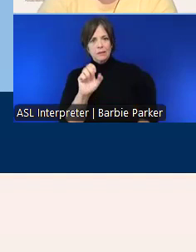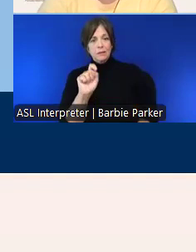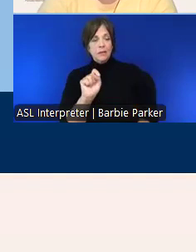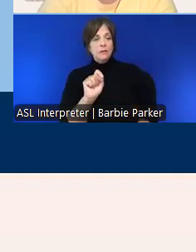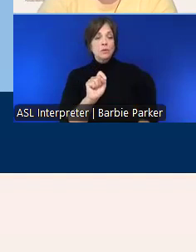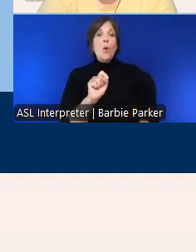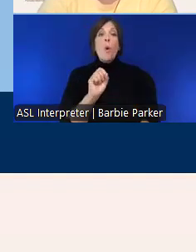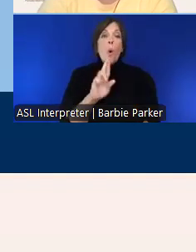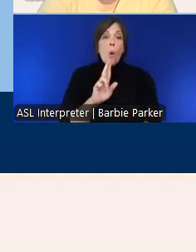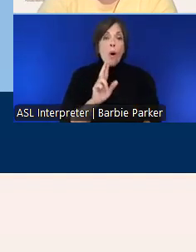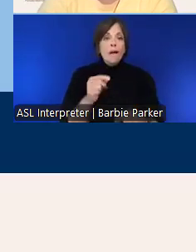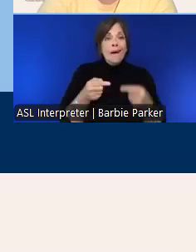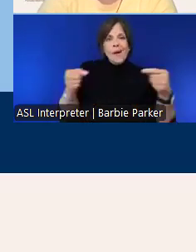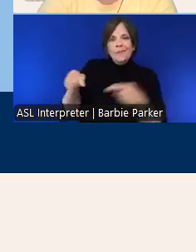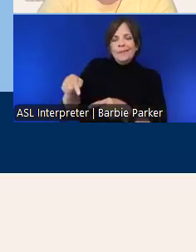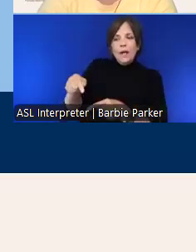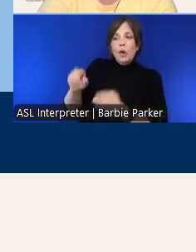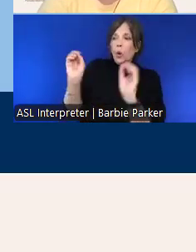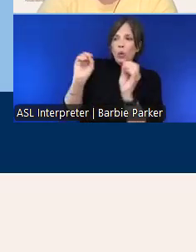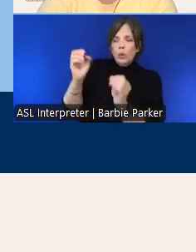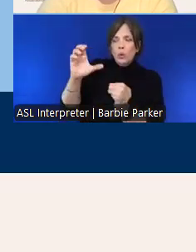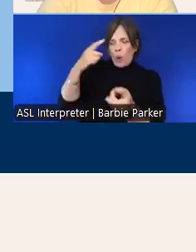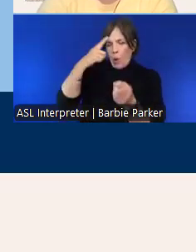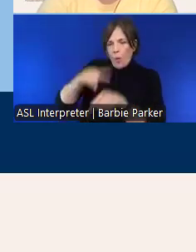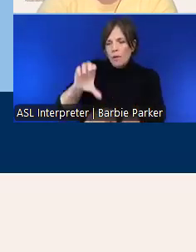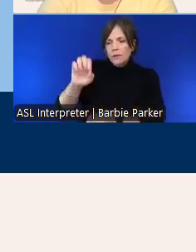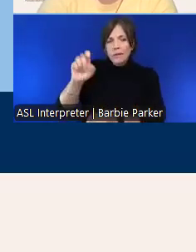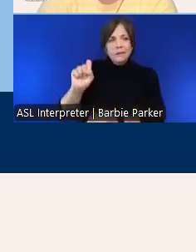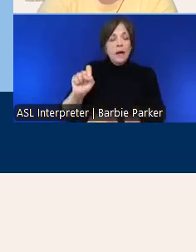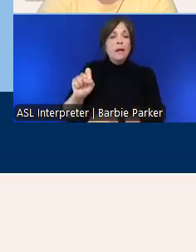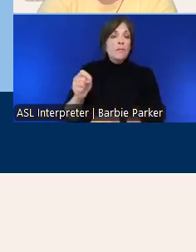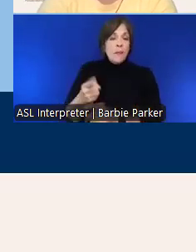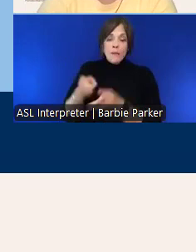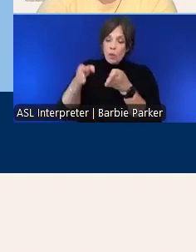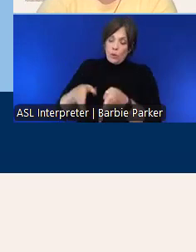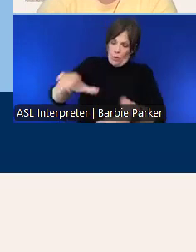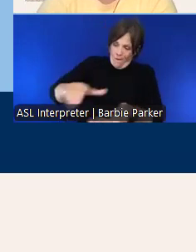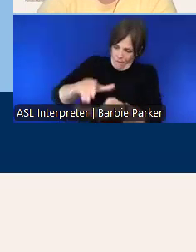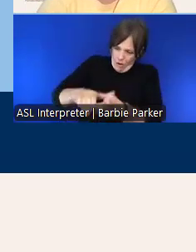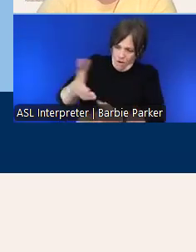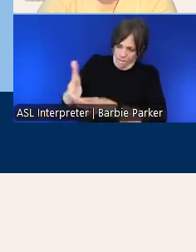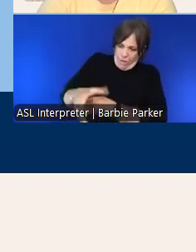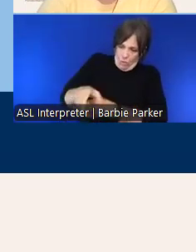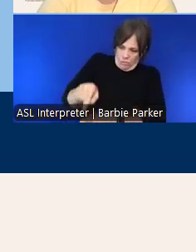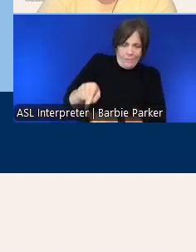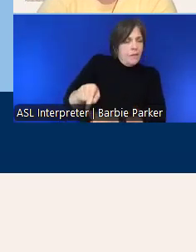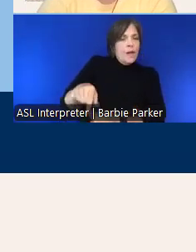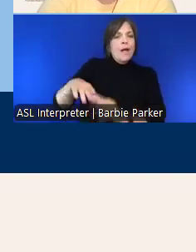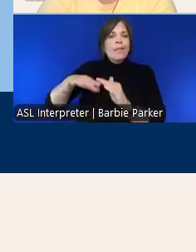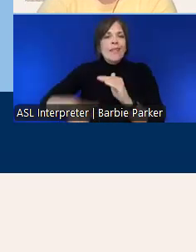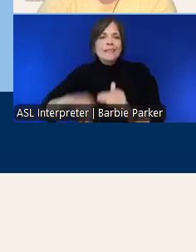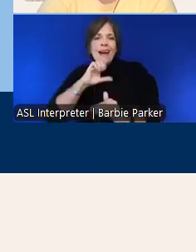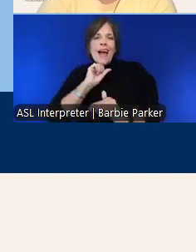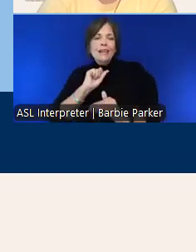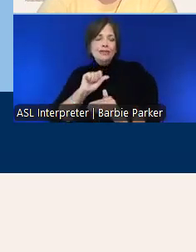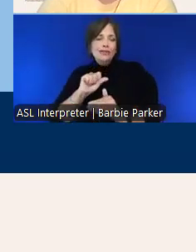an individual may be younger than the legal age to marry. We've seen situations where